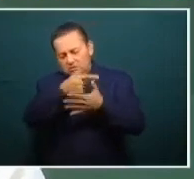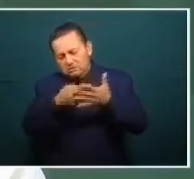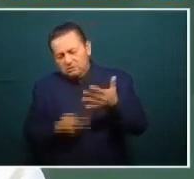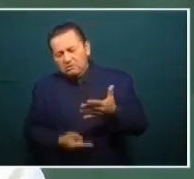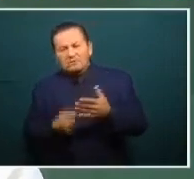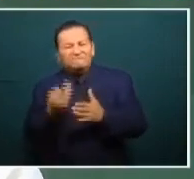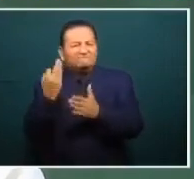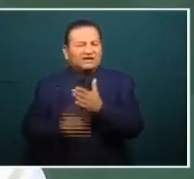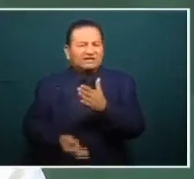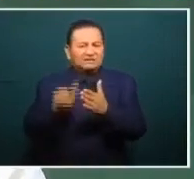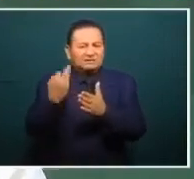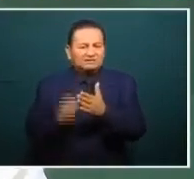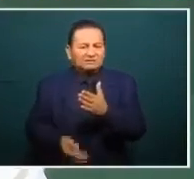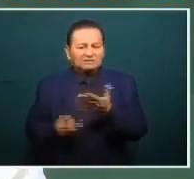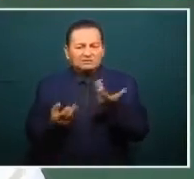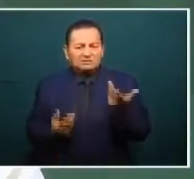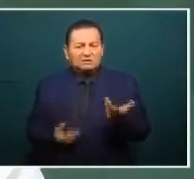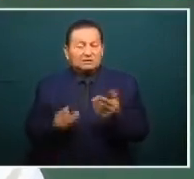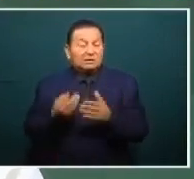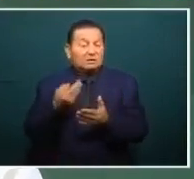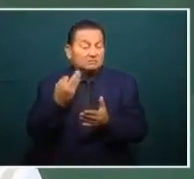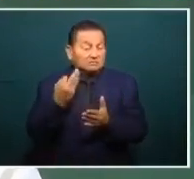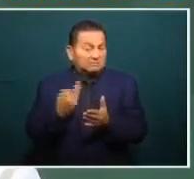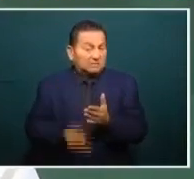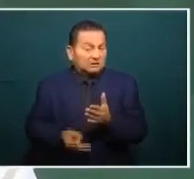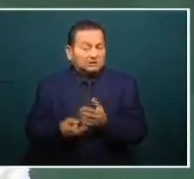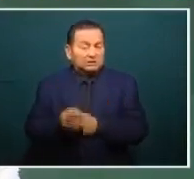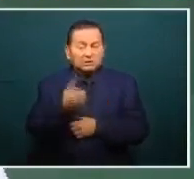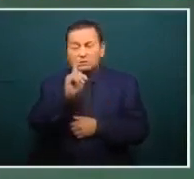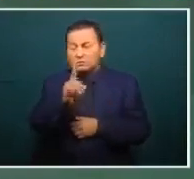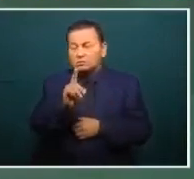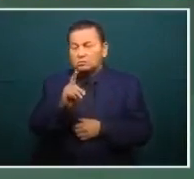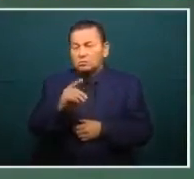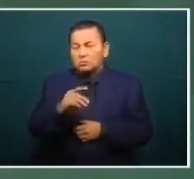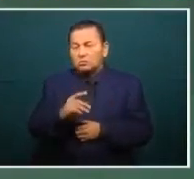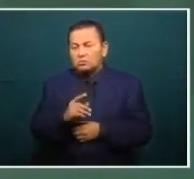And they have a lack of information.